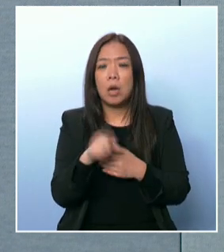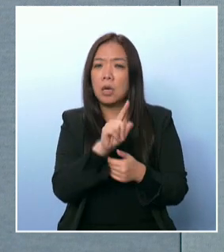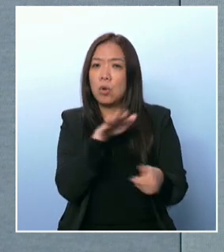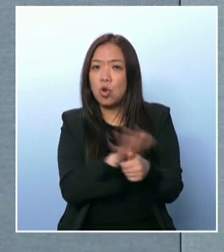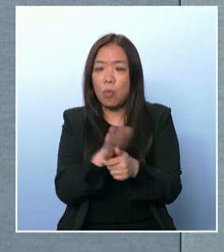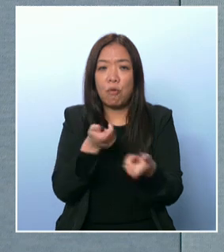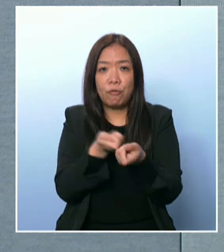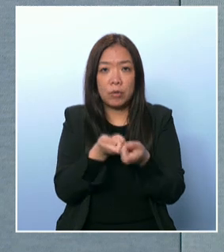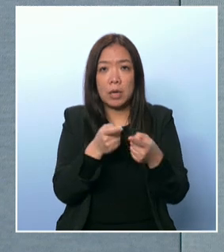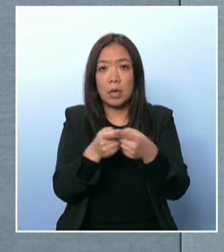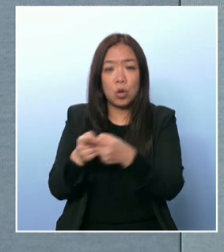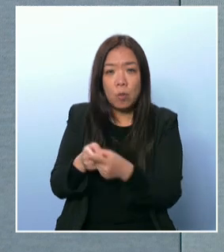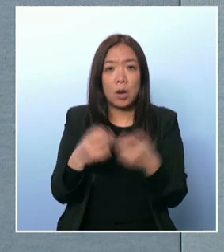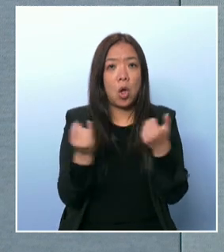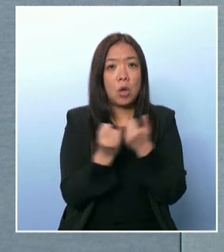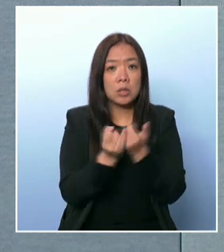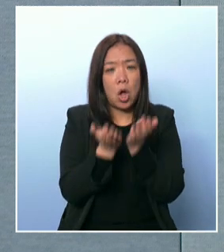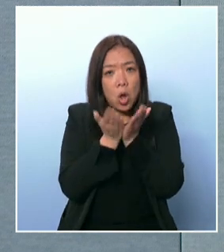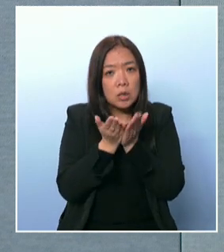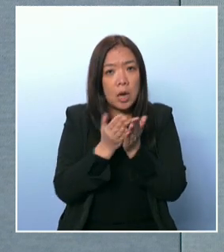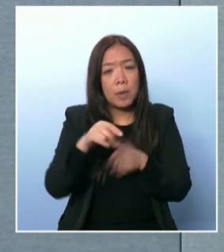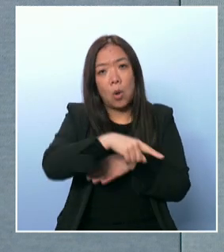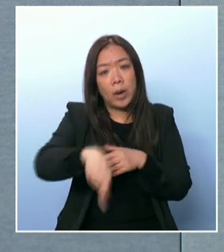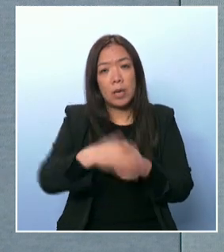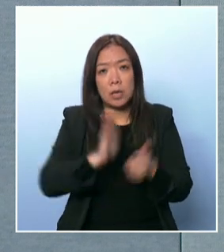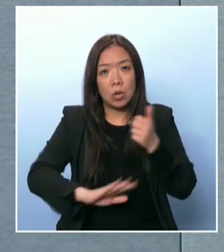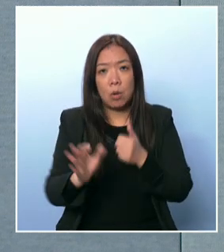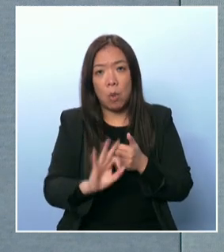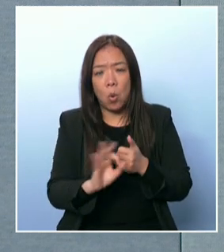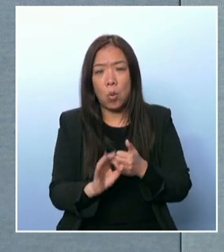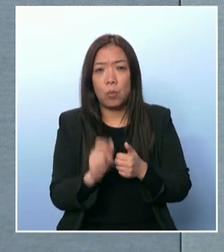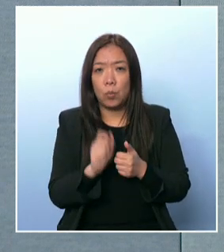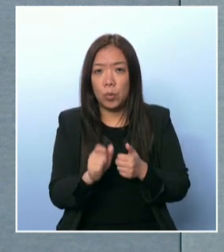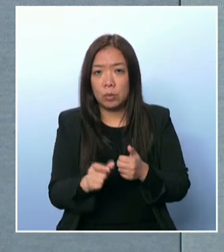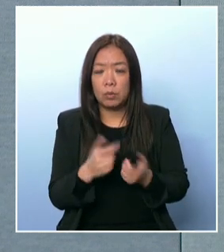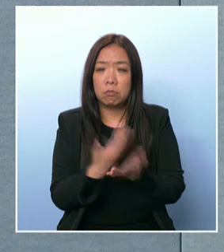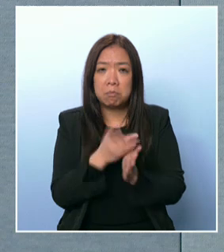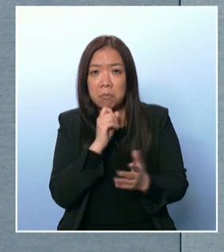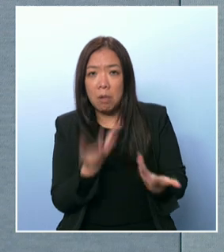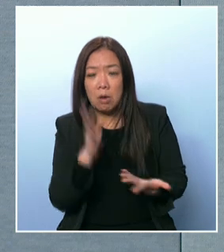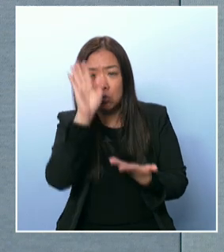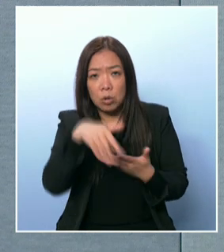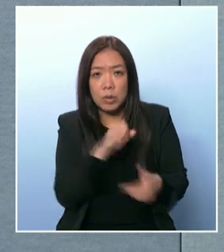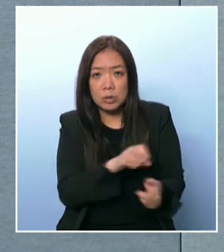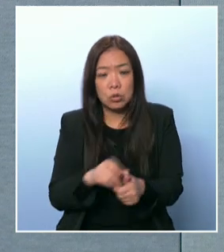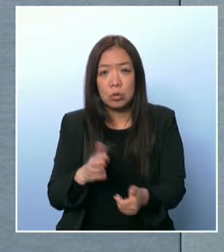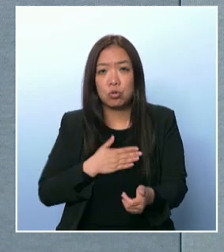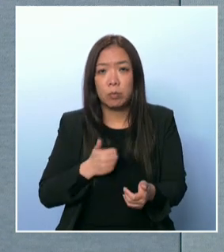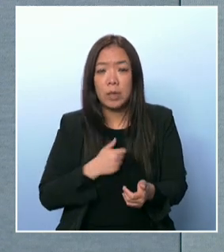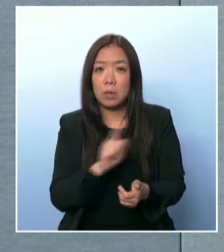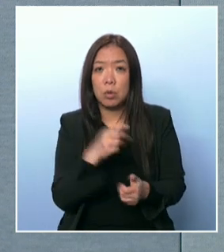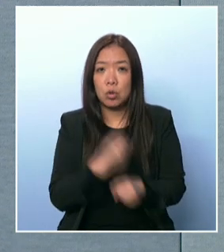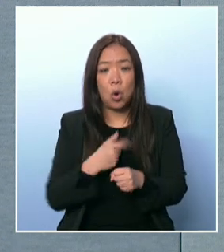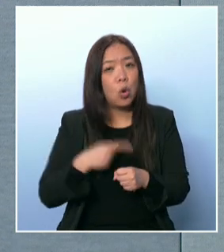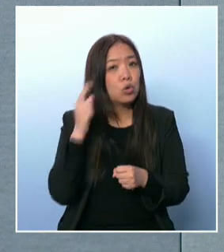give rise to a lot of nuisances. For example, more vehicles coming to the areas and noise and air pollution. So how can we